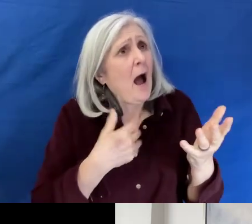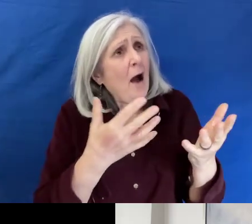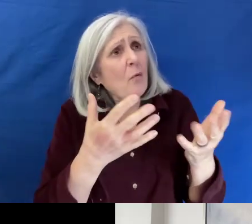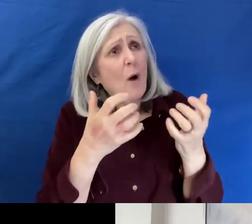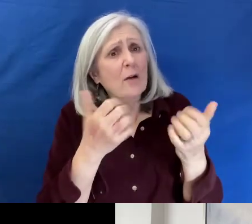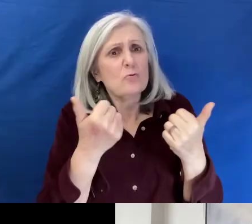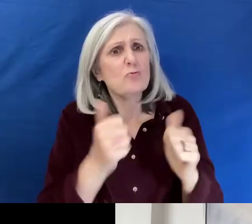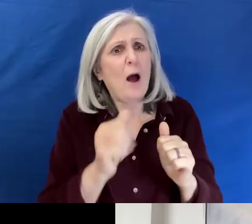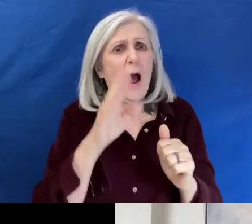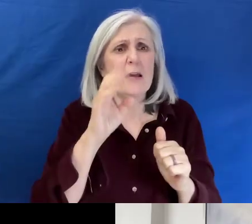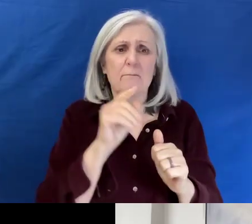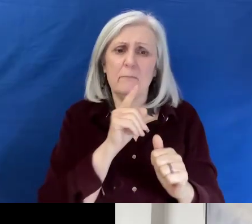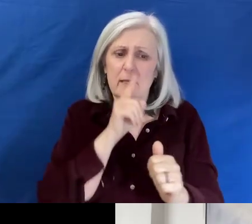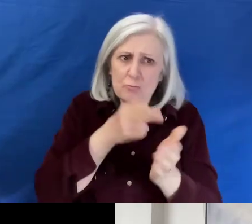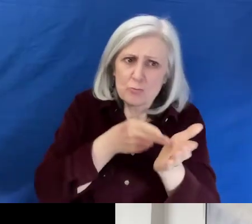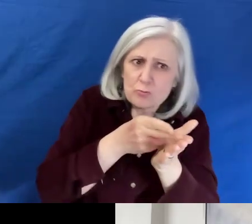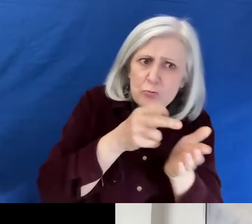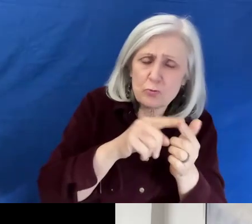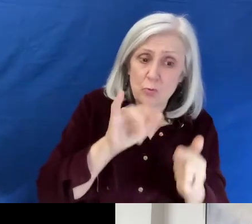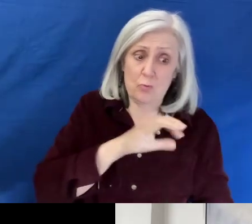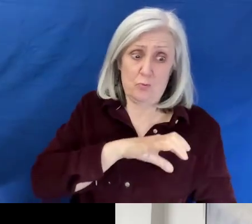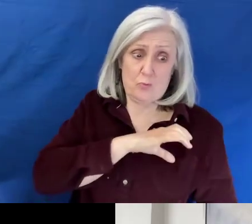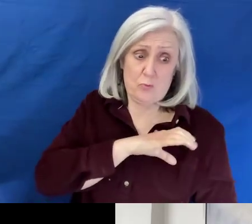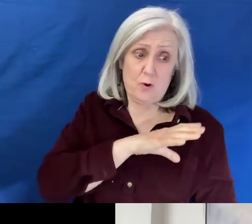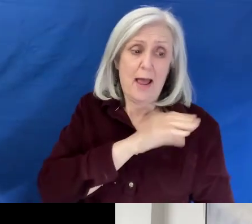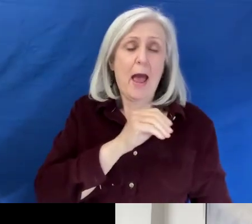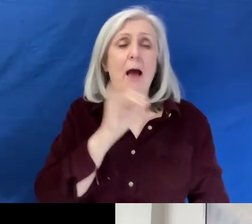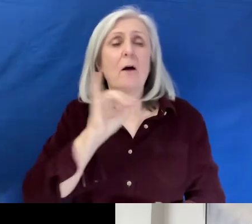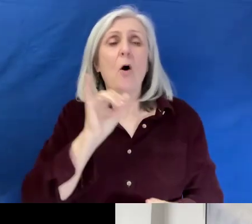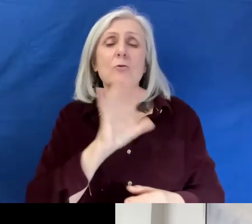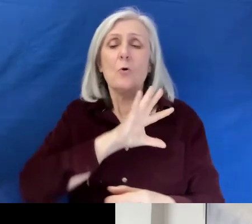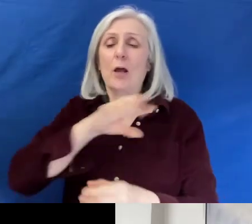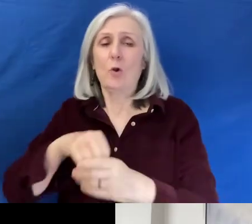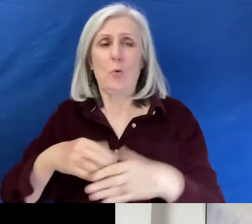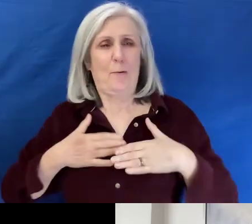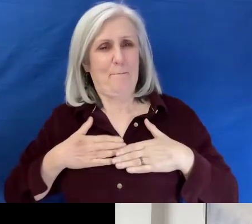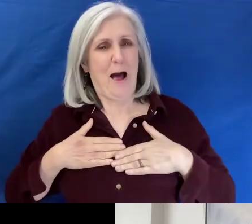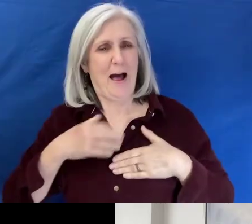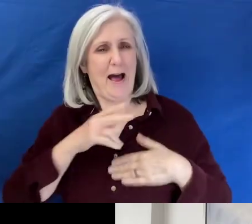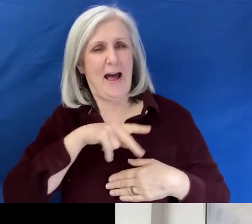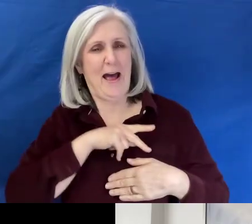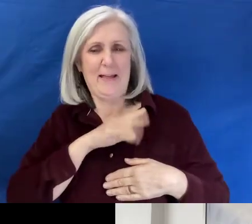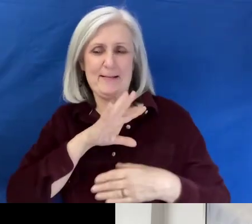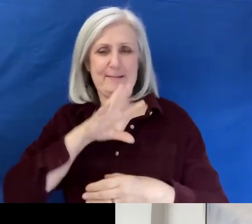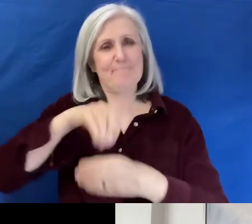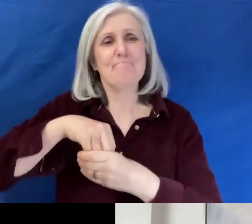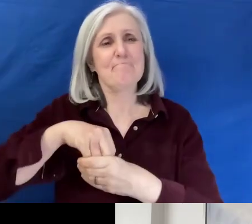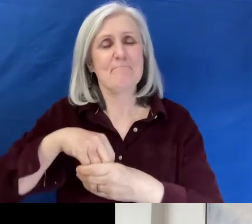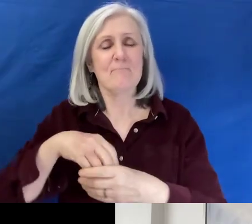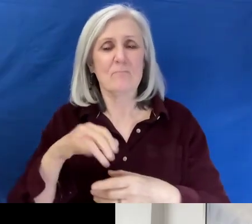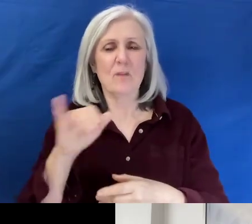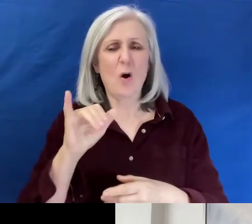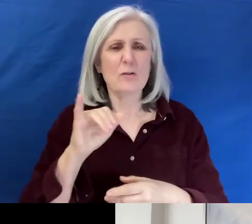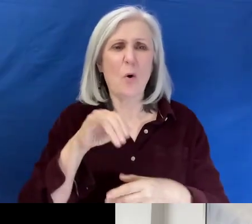much authenticity to the character, but then also bring my own flavor to it. Um, and even just posture